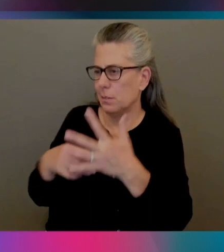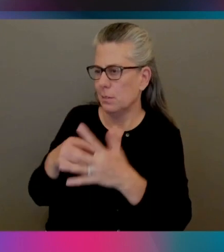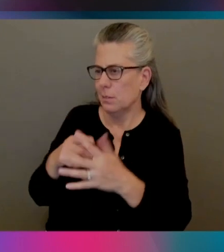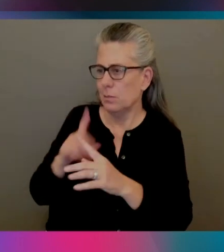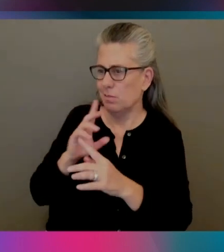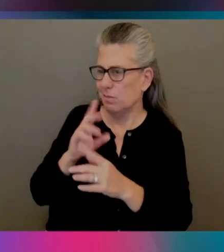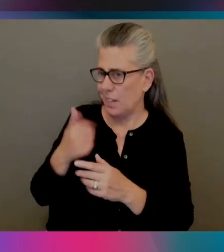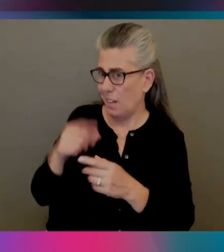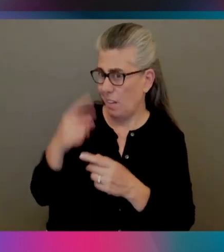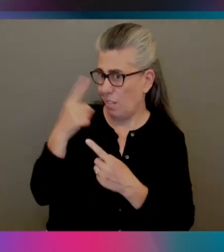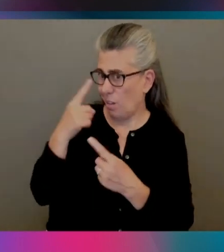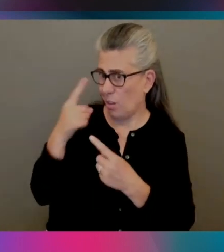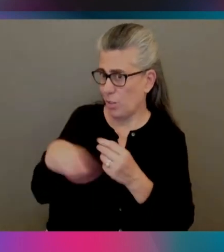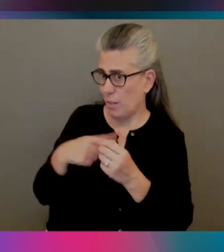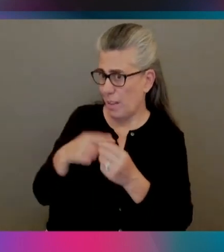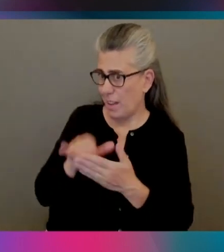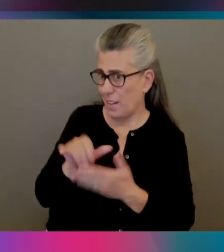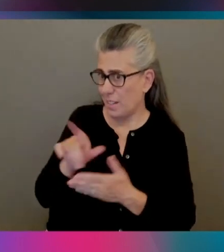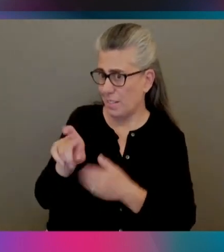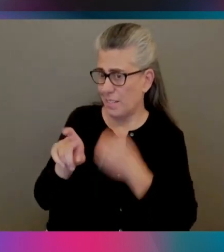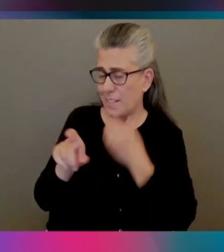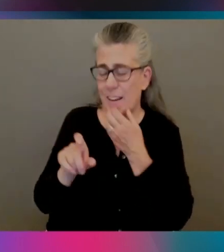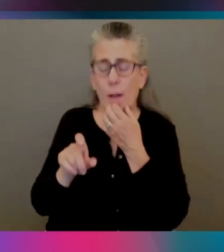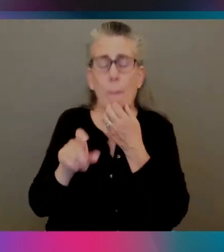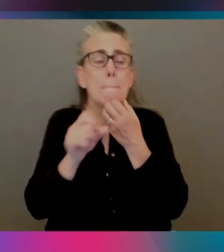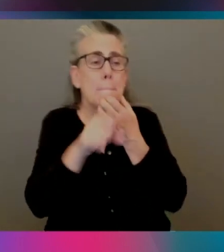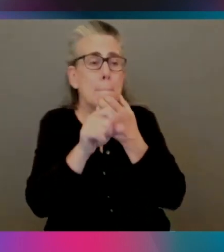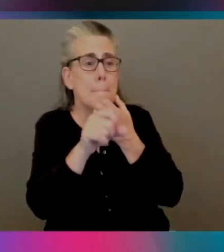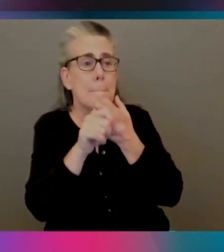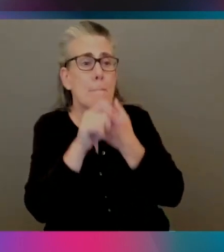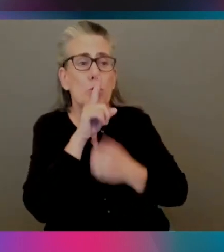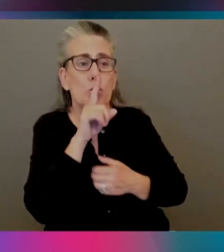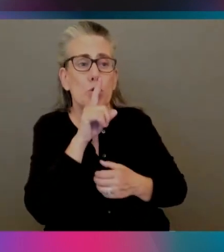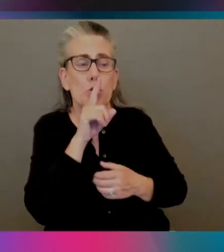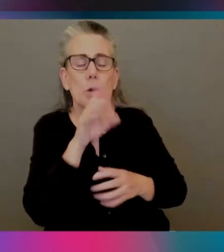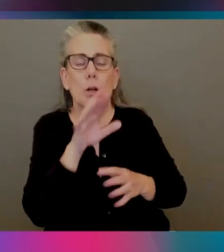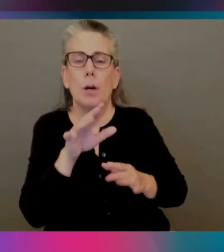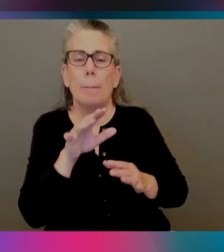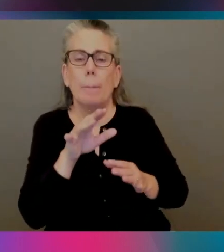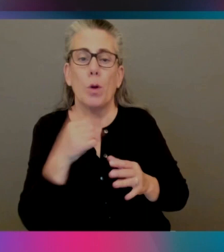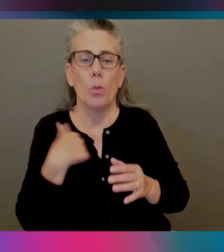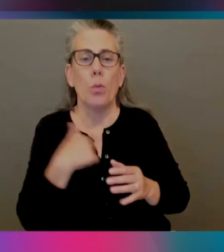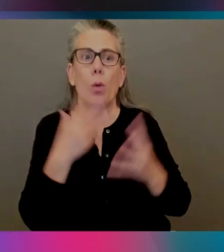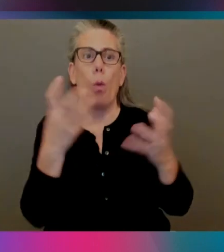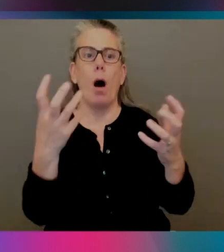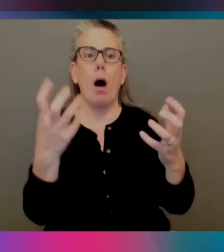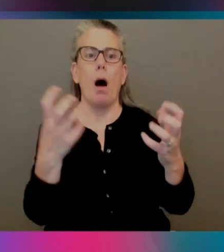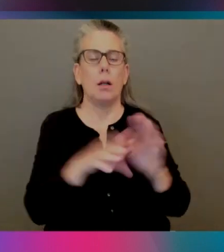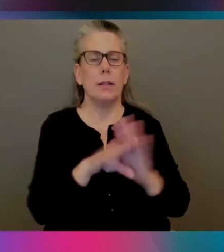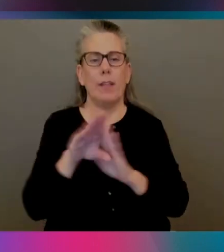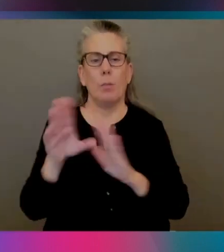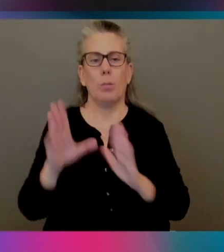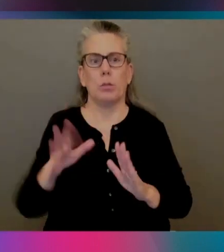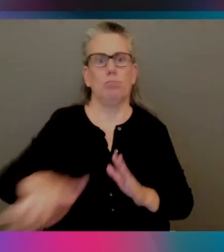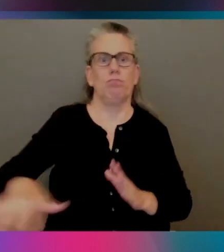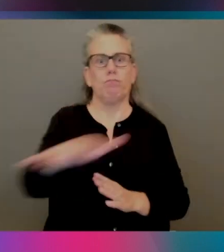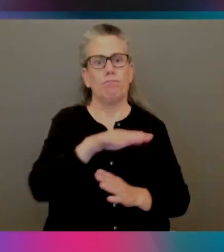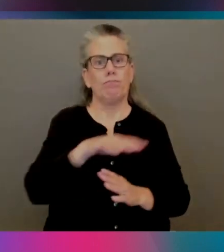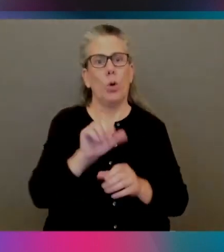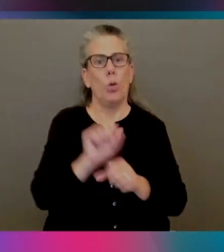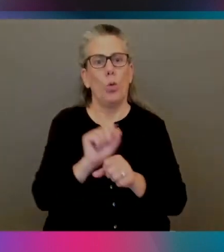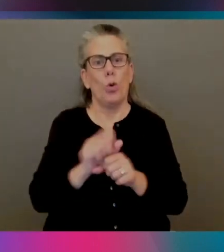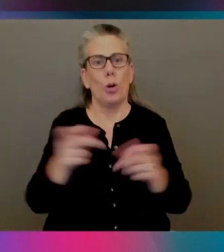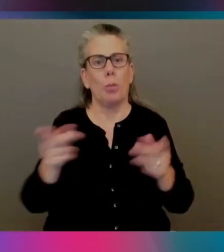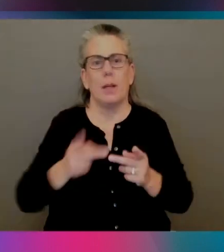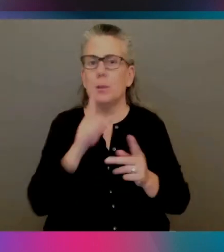If not, Take that. Sure, yeah. And this is, we do want to help developers across all of their workflows, right? It's not only an AWS tool to